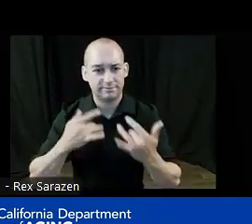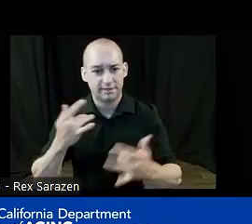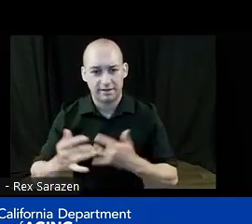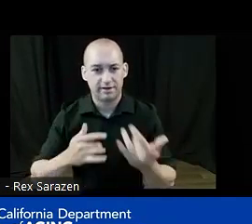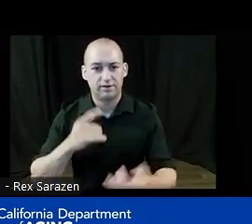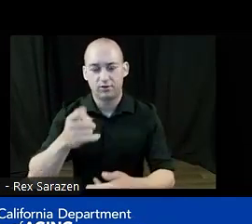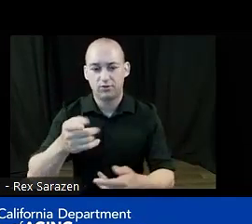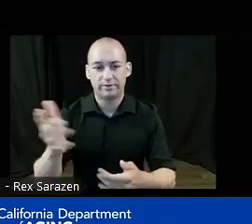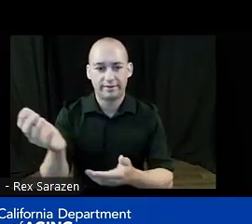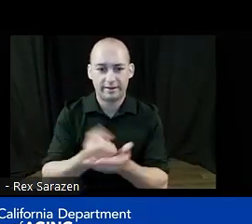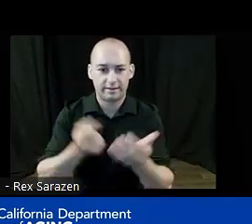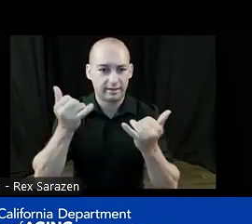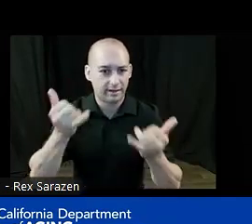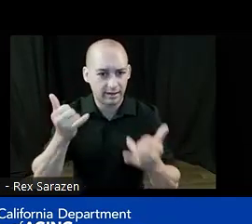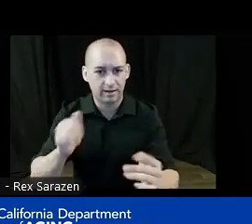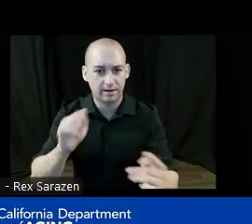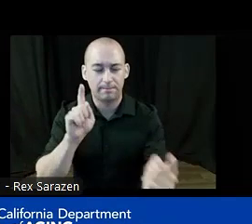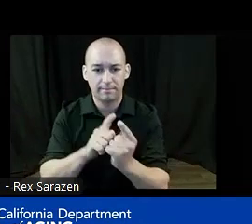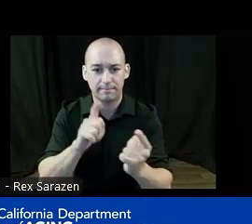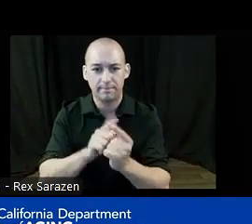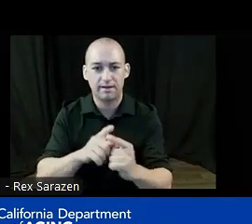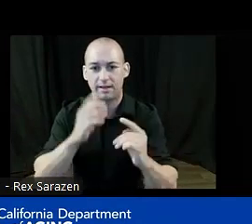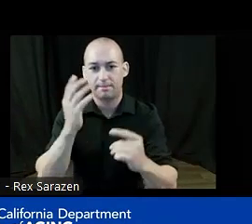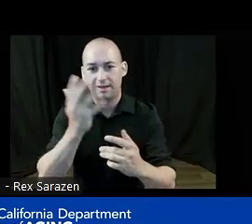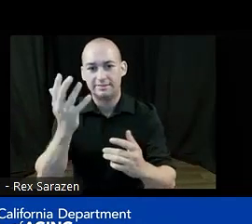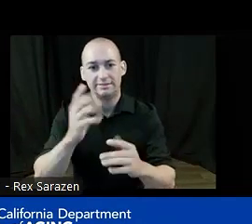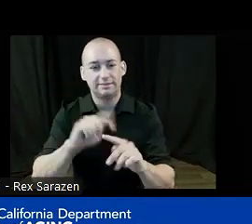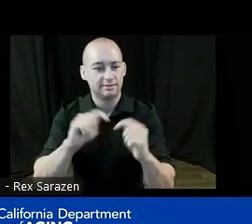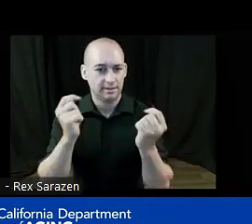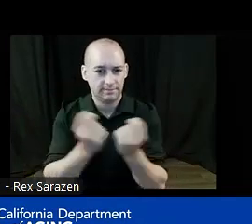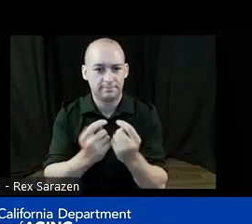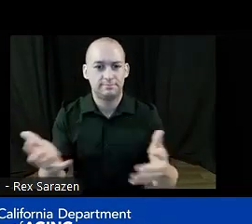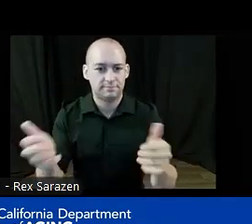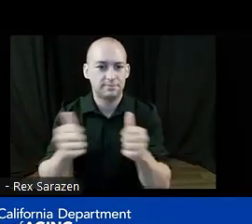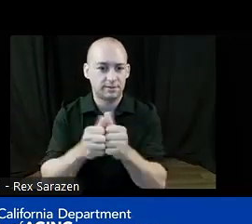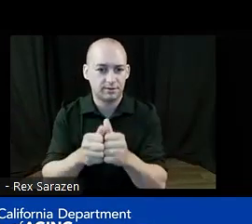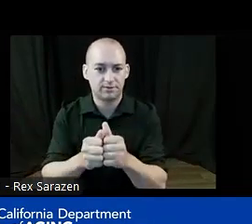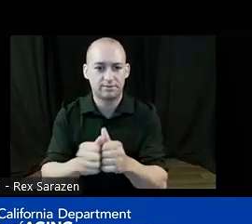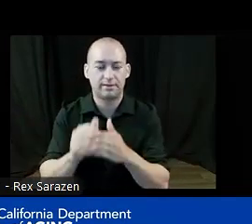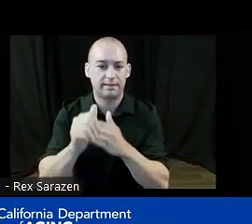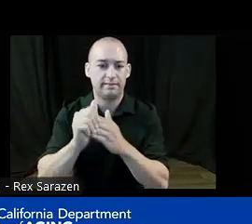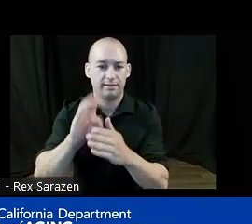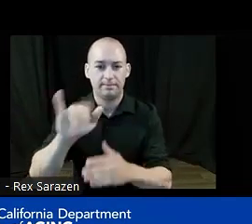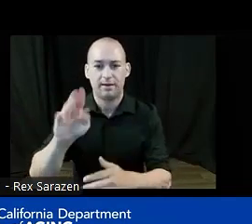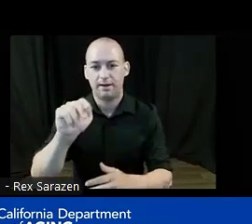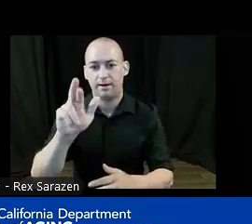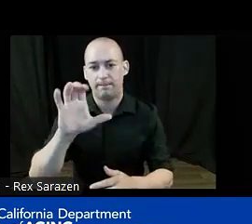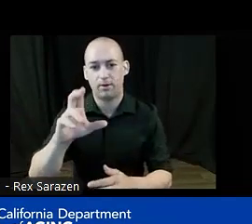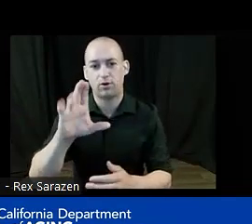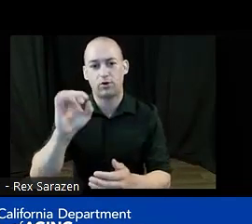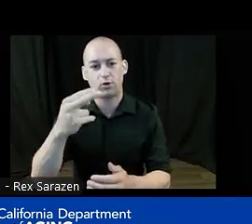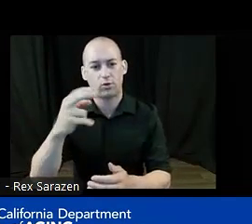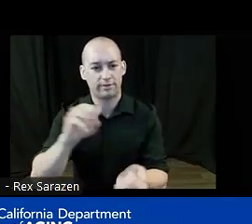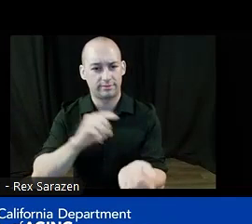get today to meet the amazing team that we've assembled, led by Dr. Mark Cohen and the rest